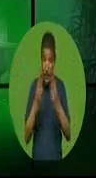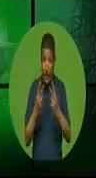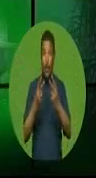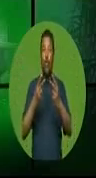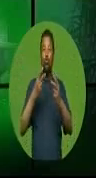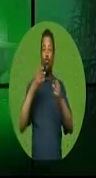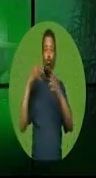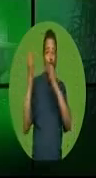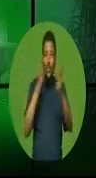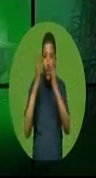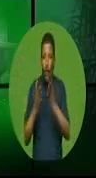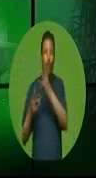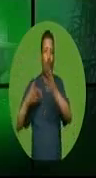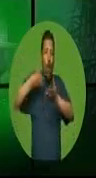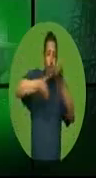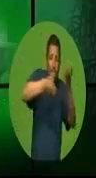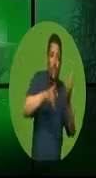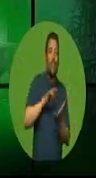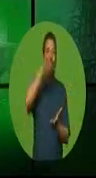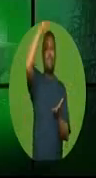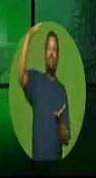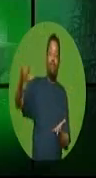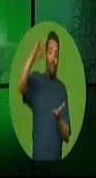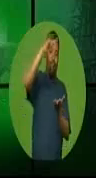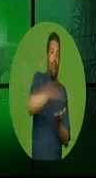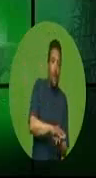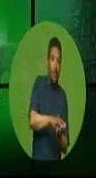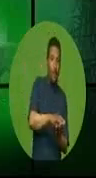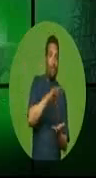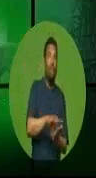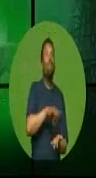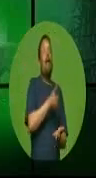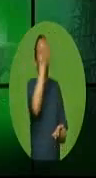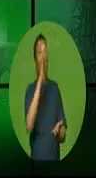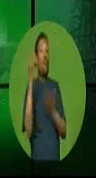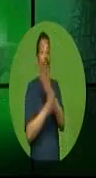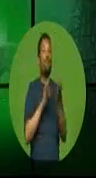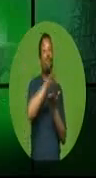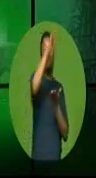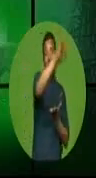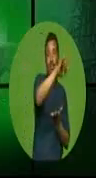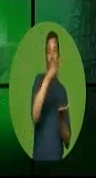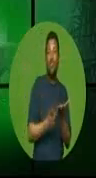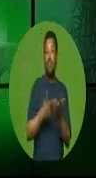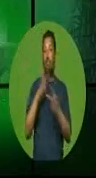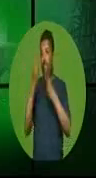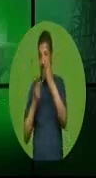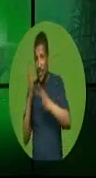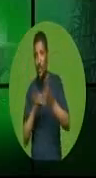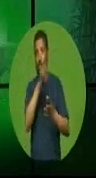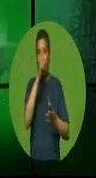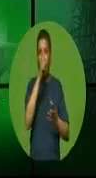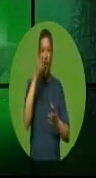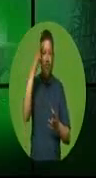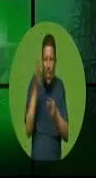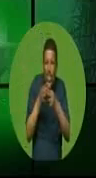for transit, which means people who pass by Ethiopia to other countries and could visit Ethiopia only for